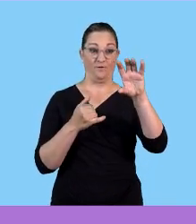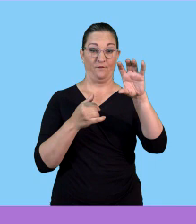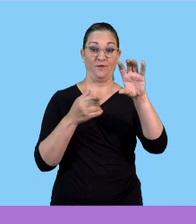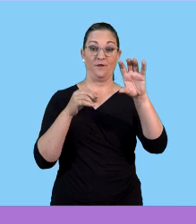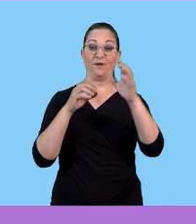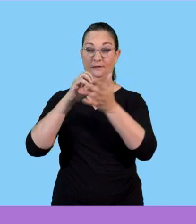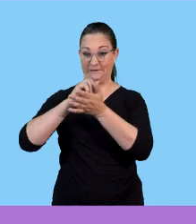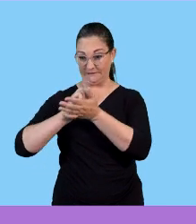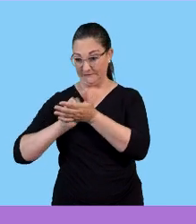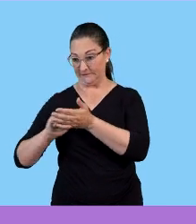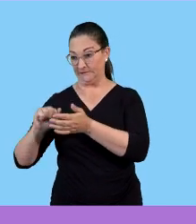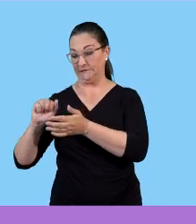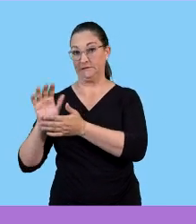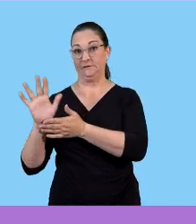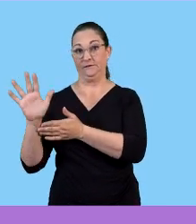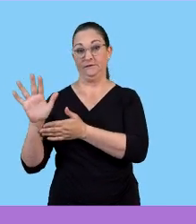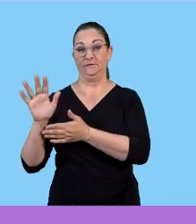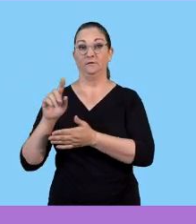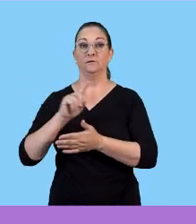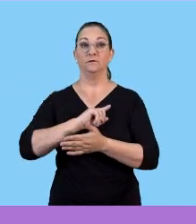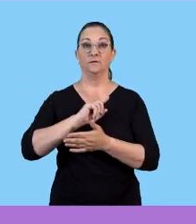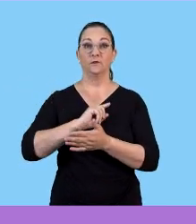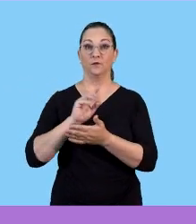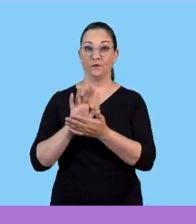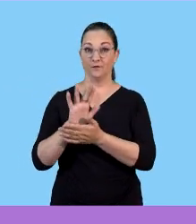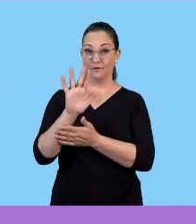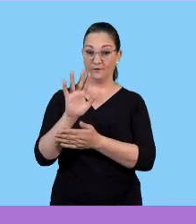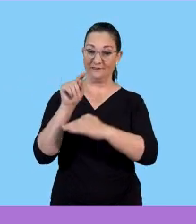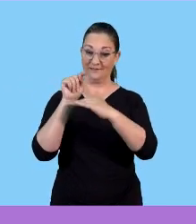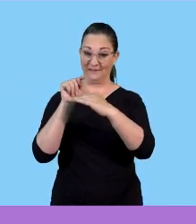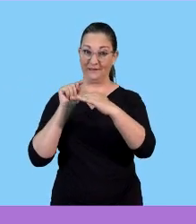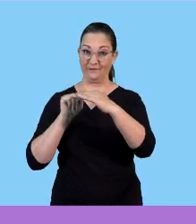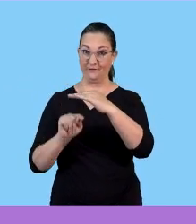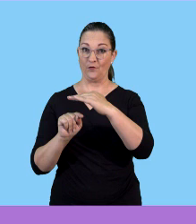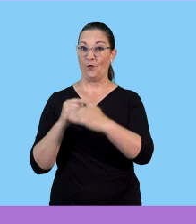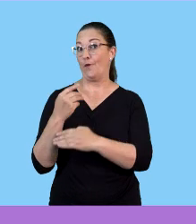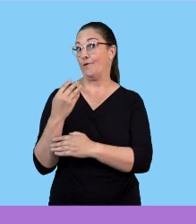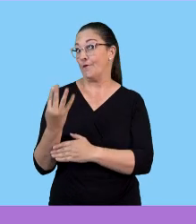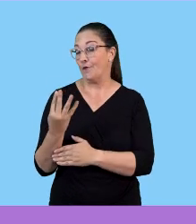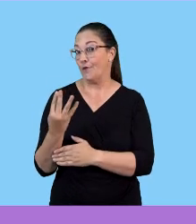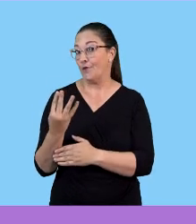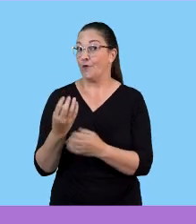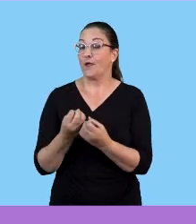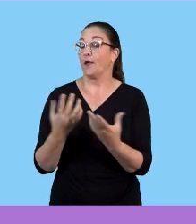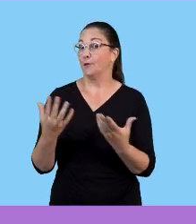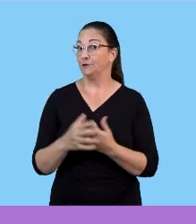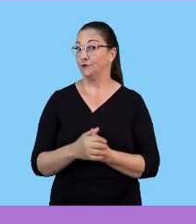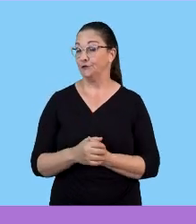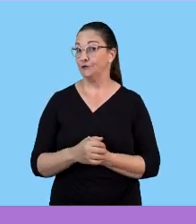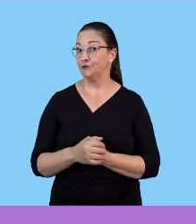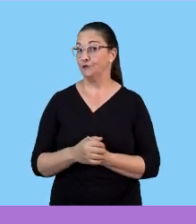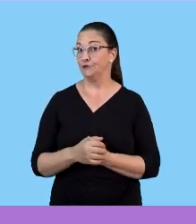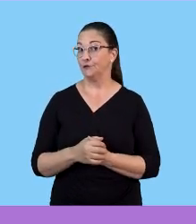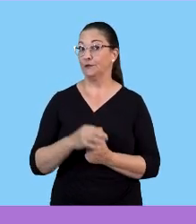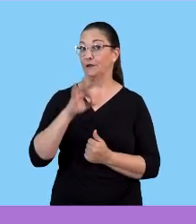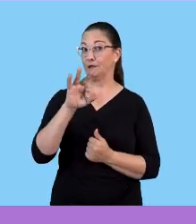15. Therefore, all right, 15 divided by 4, and that gives